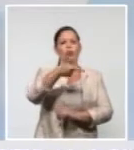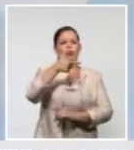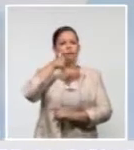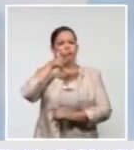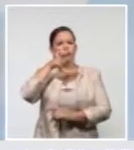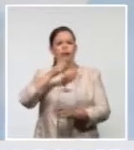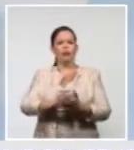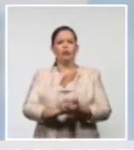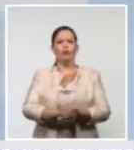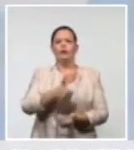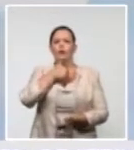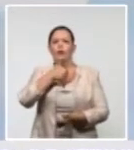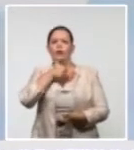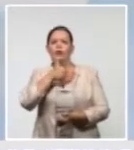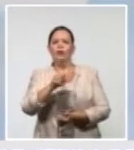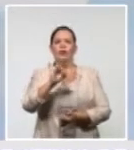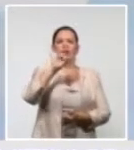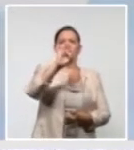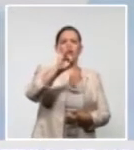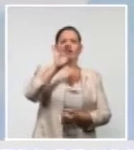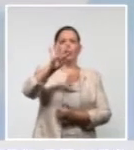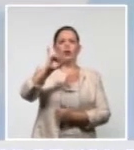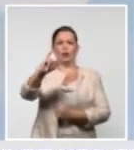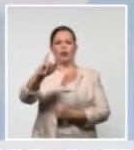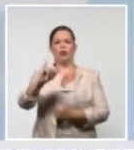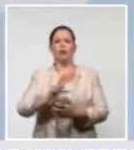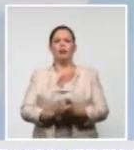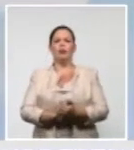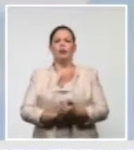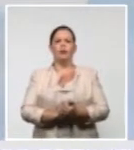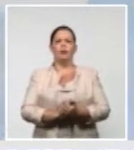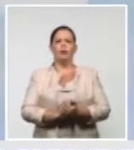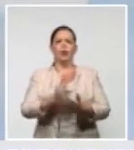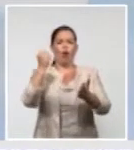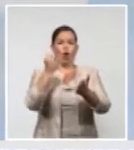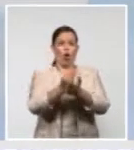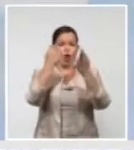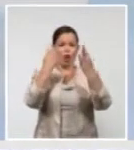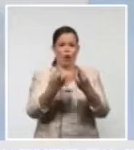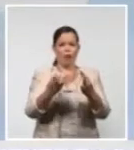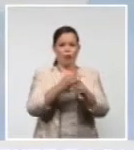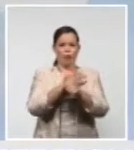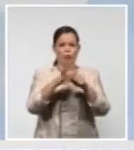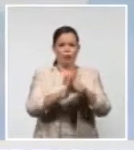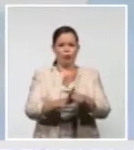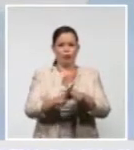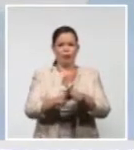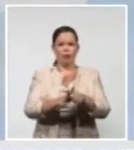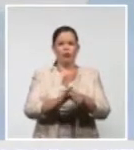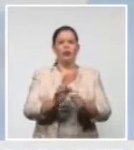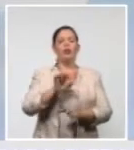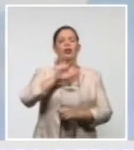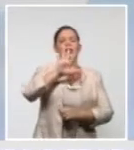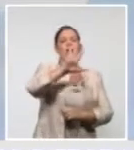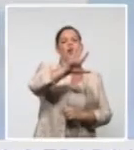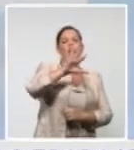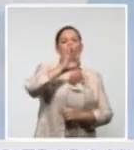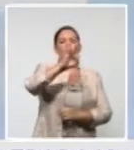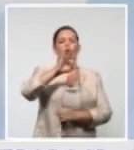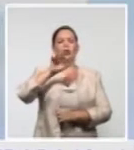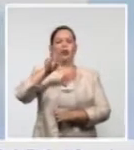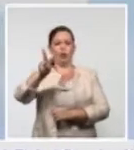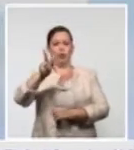1,377 people are hospitalized in Cuba. 49 are under observation. There are